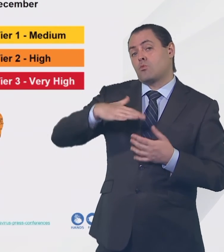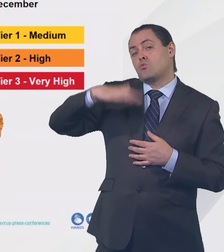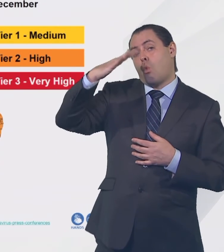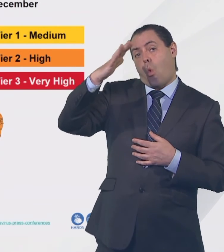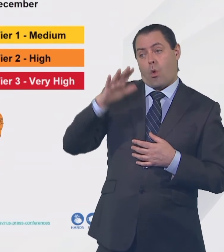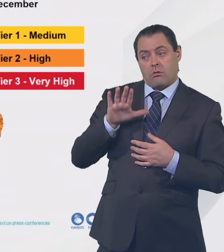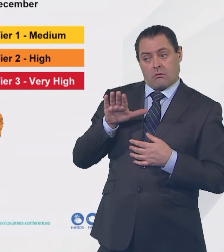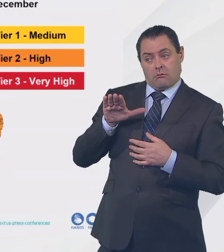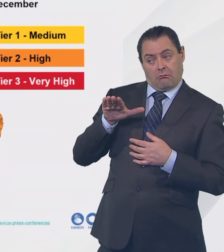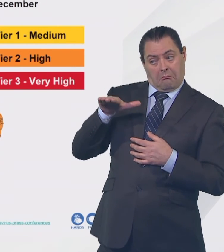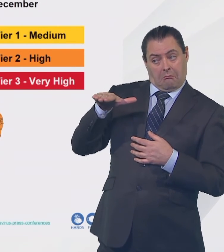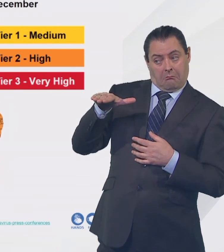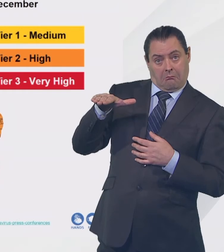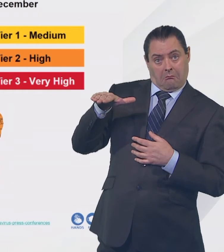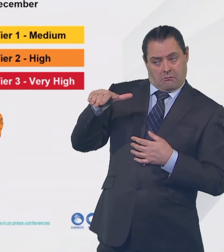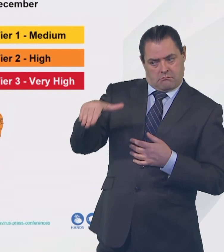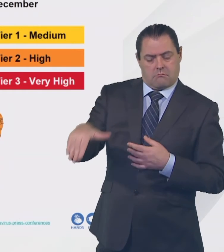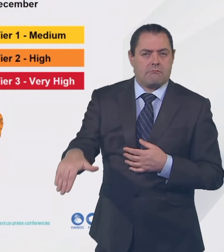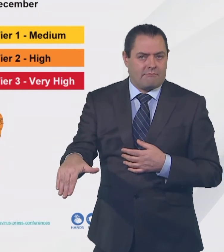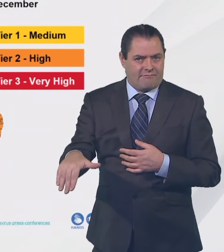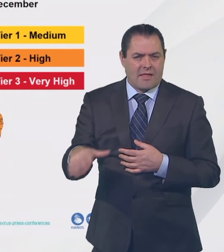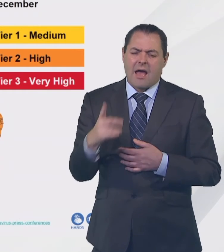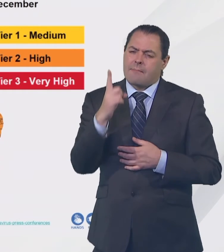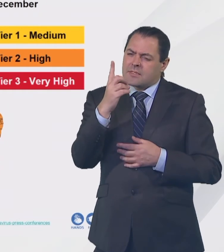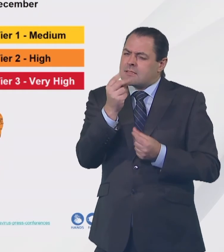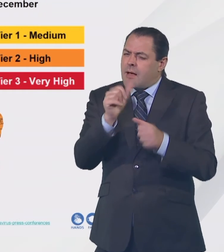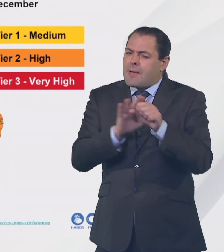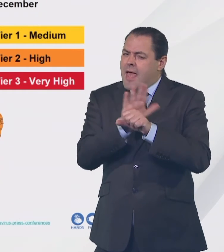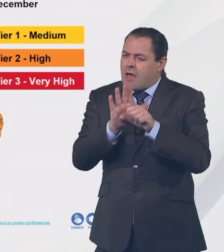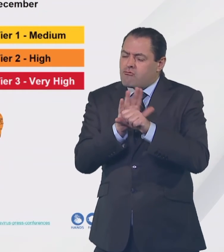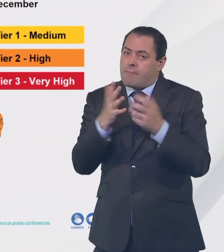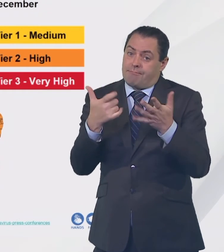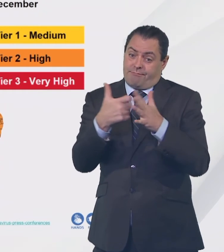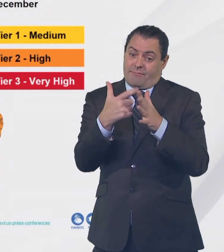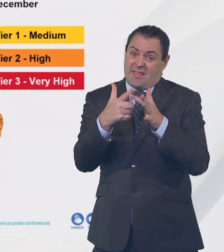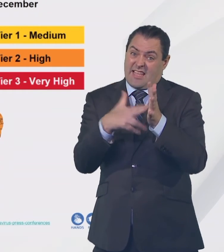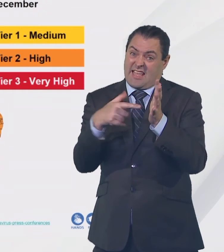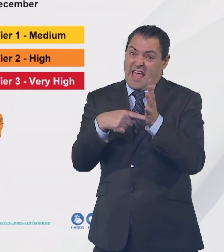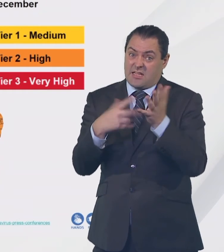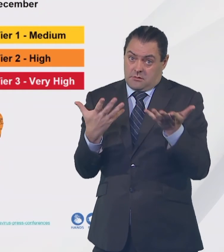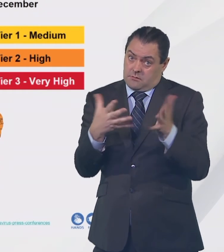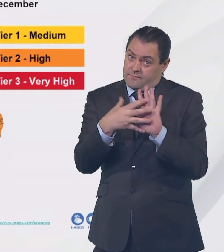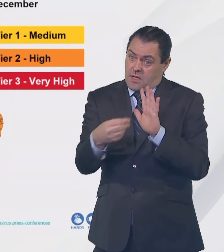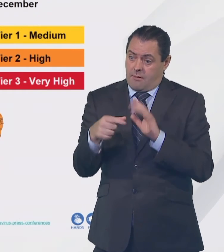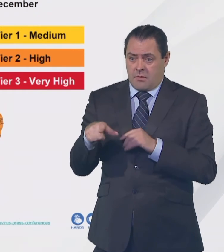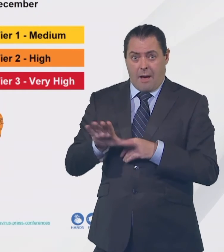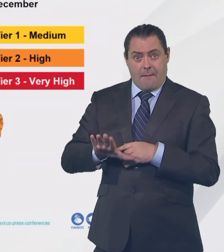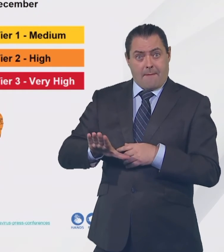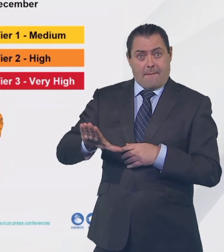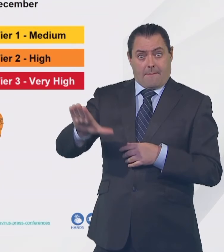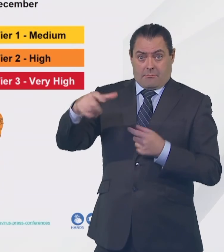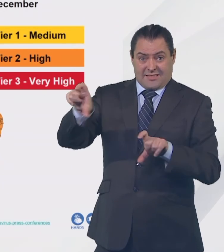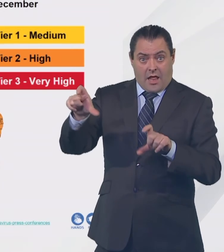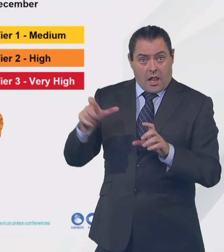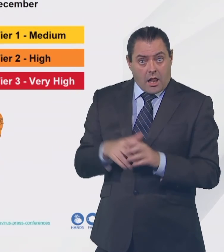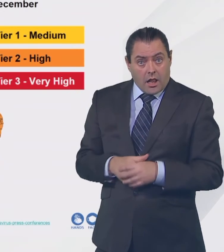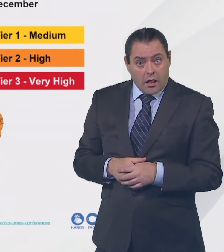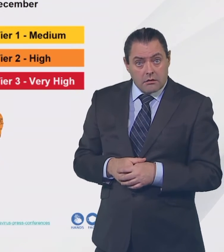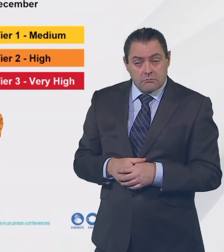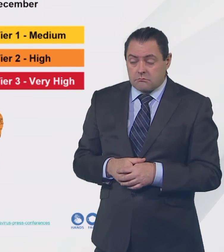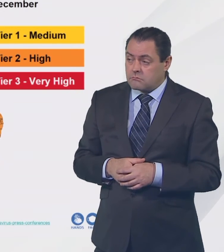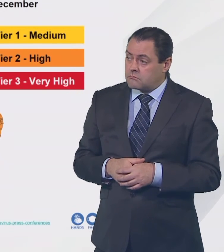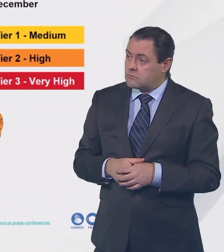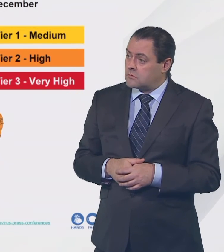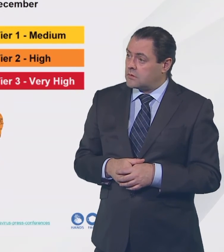falling consistently. But there are some areas, for example, in parts of Kent, where the rates are still going up. We